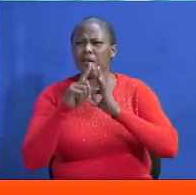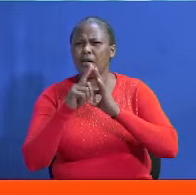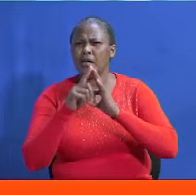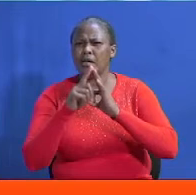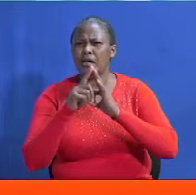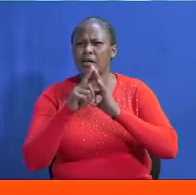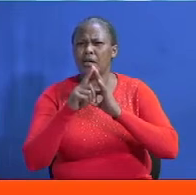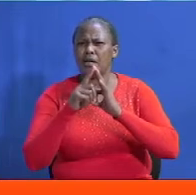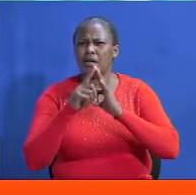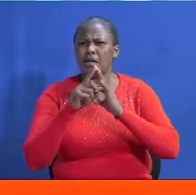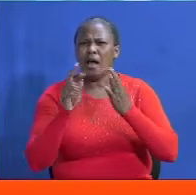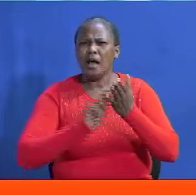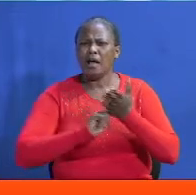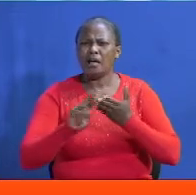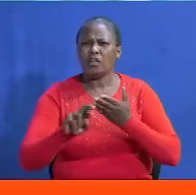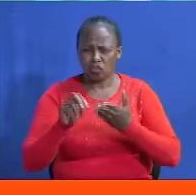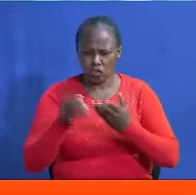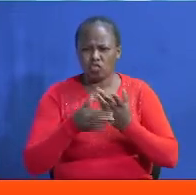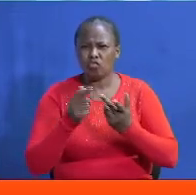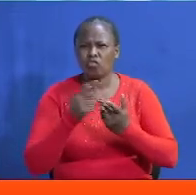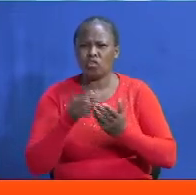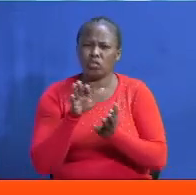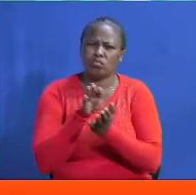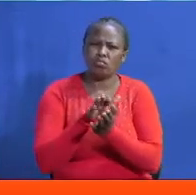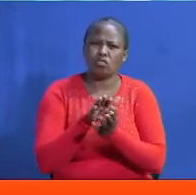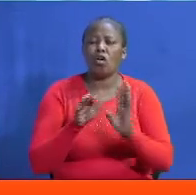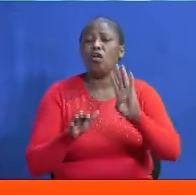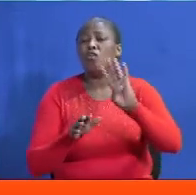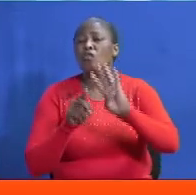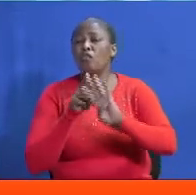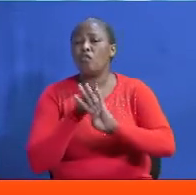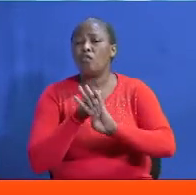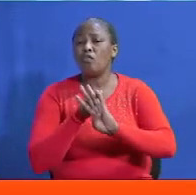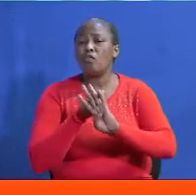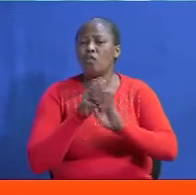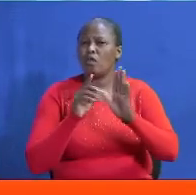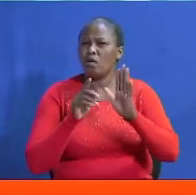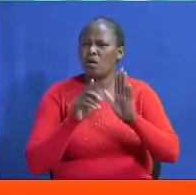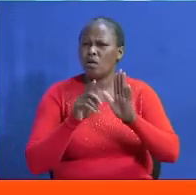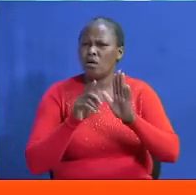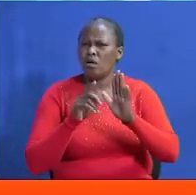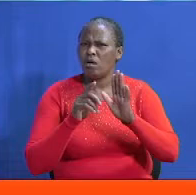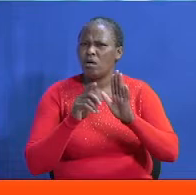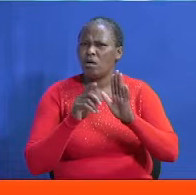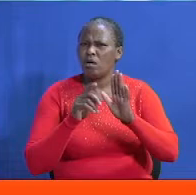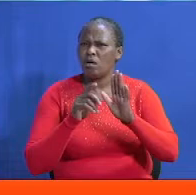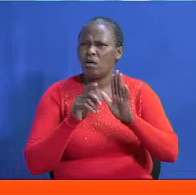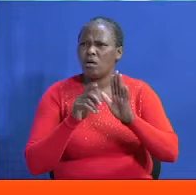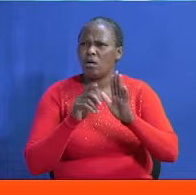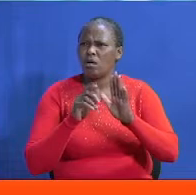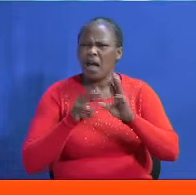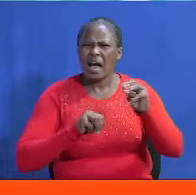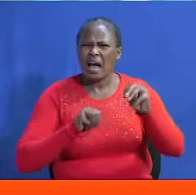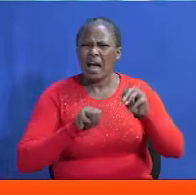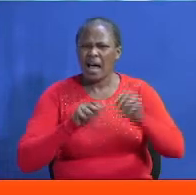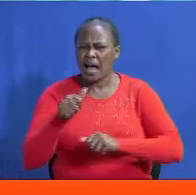result tallying and storage. Then the fourth one is the fifth one is electoral administration. All right. So